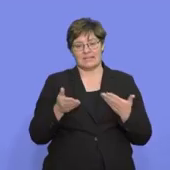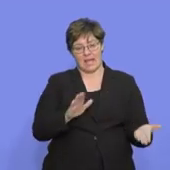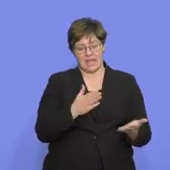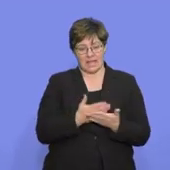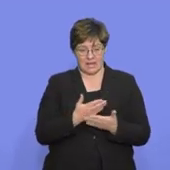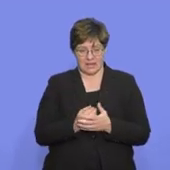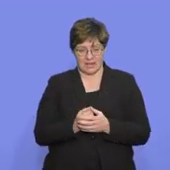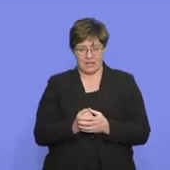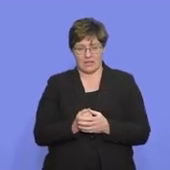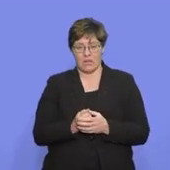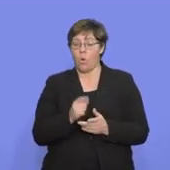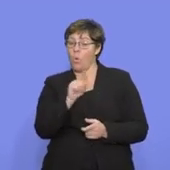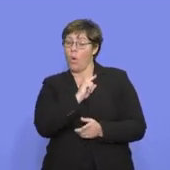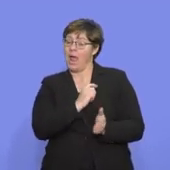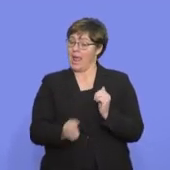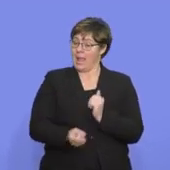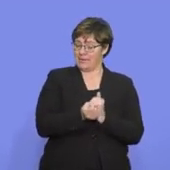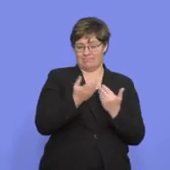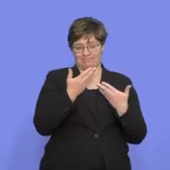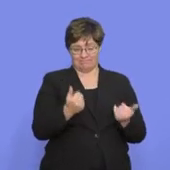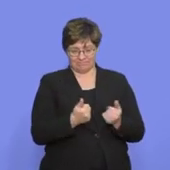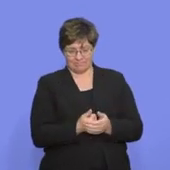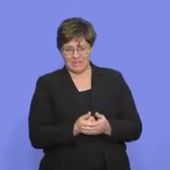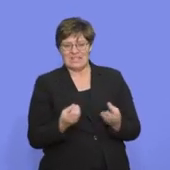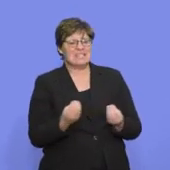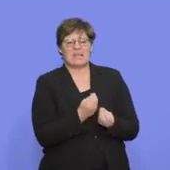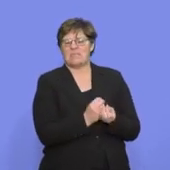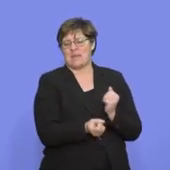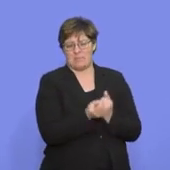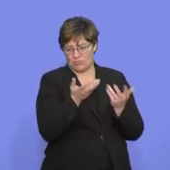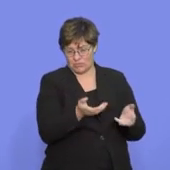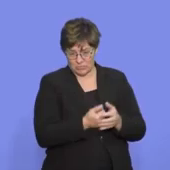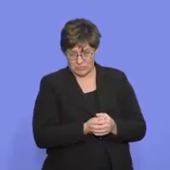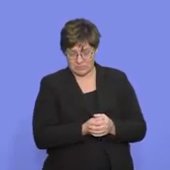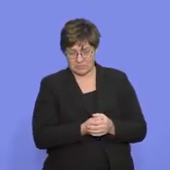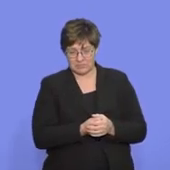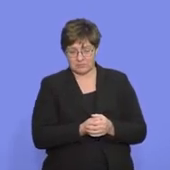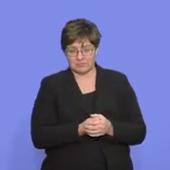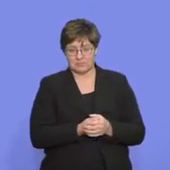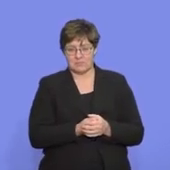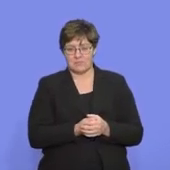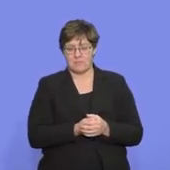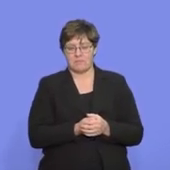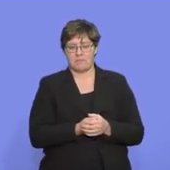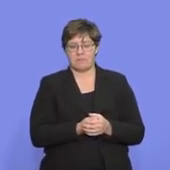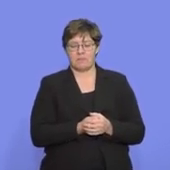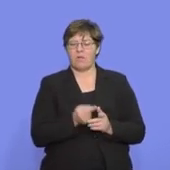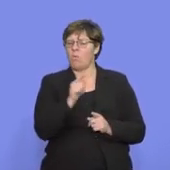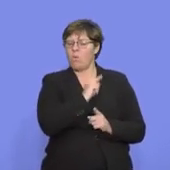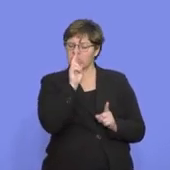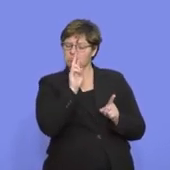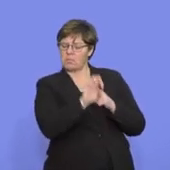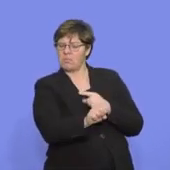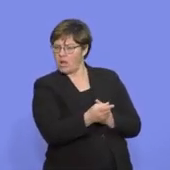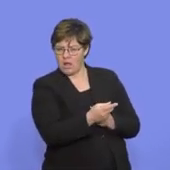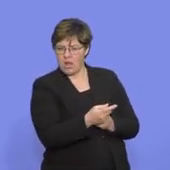what causes it. It's just something that happens. Right. And what is the symptoms of it? Slower